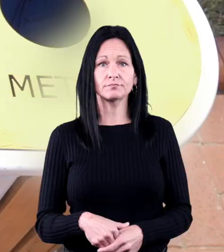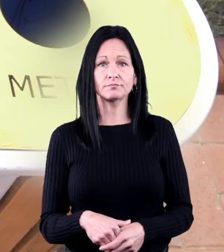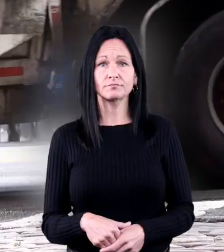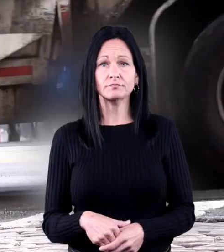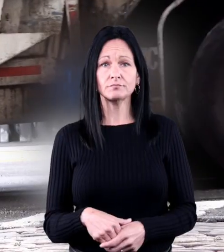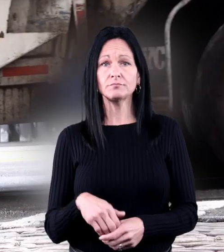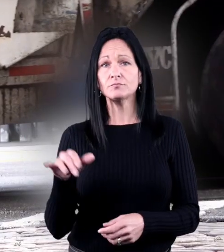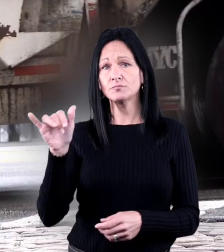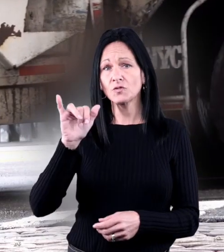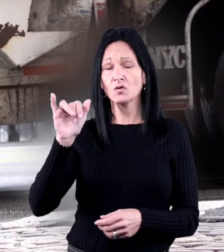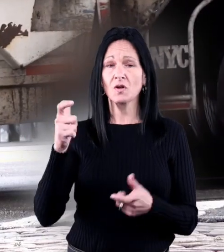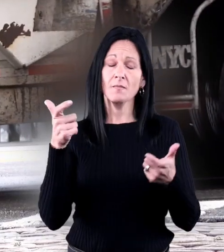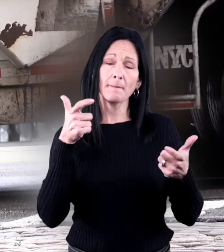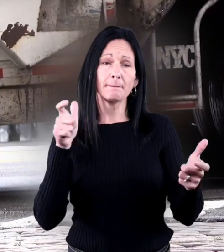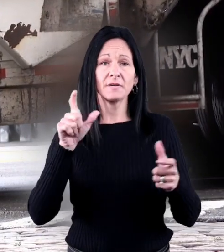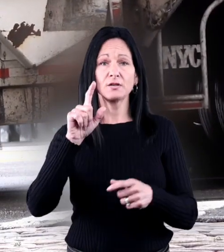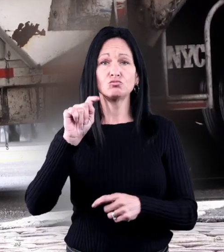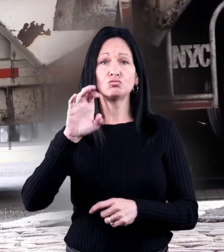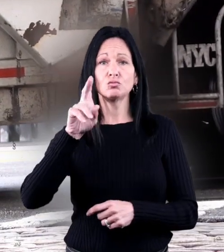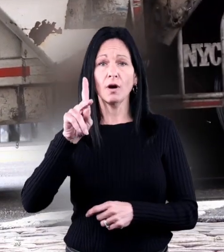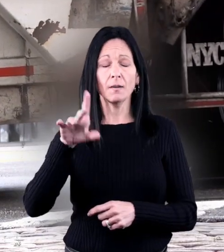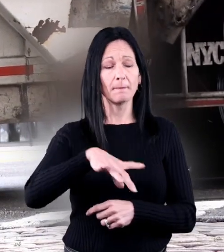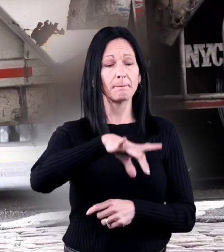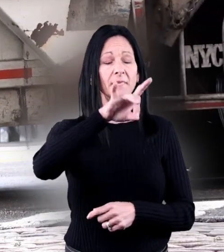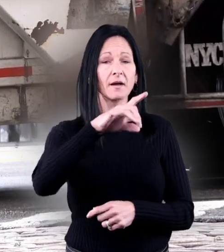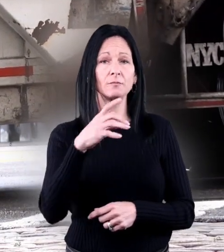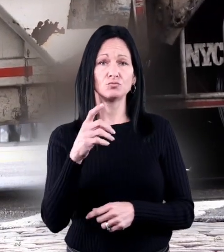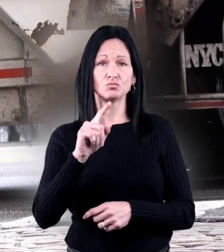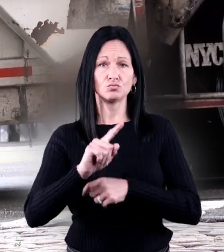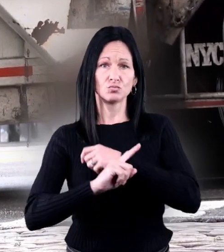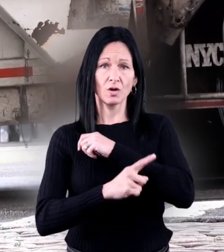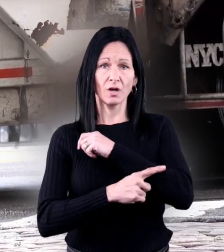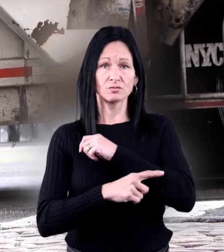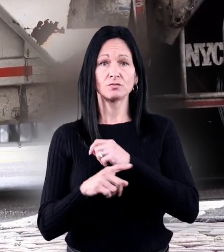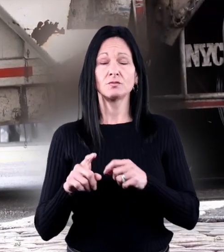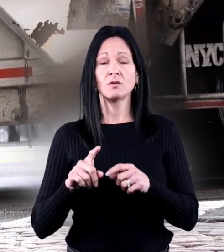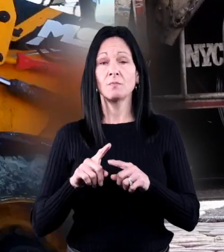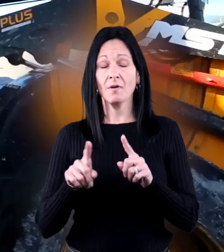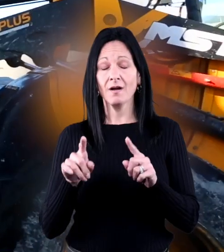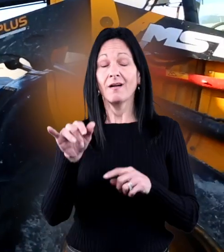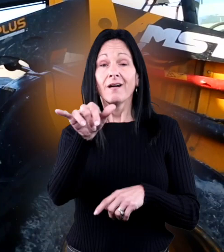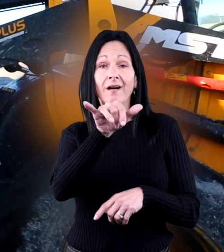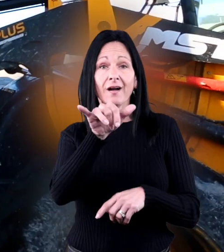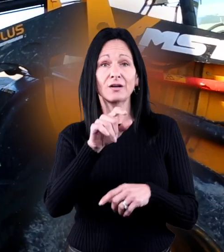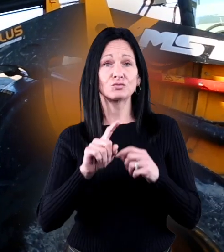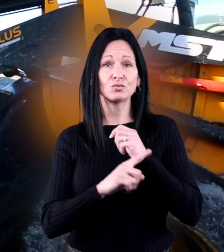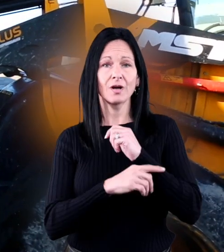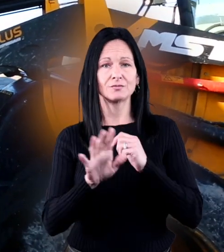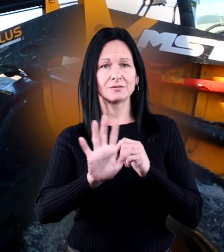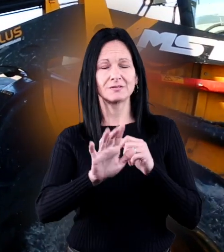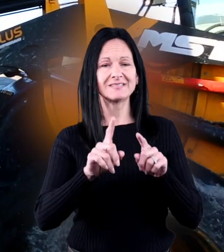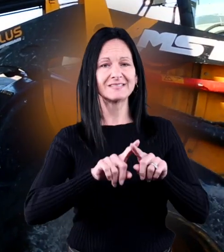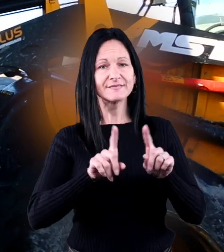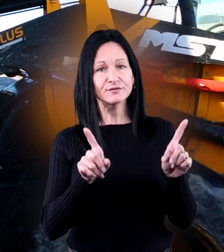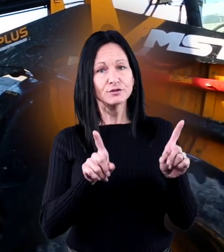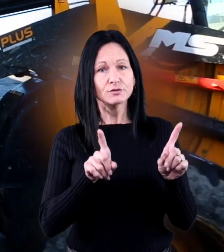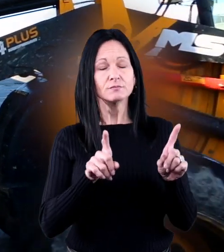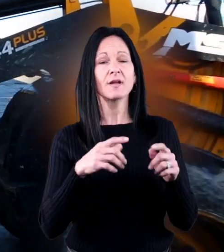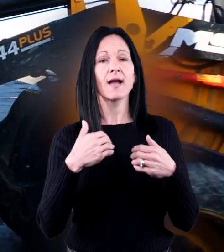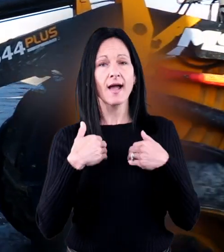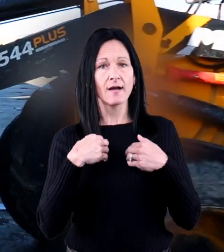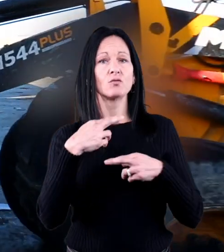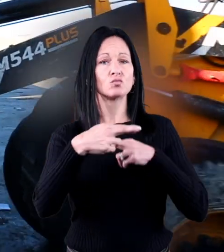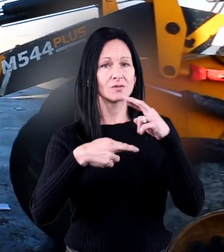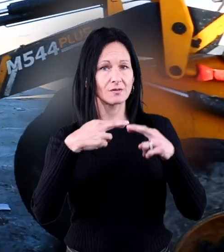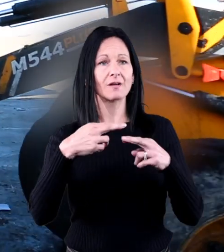They are then picked up by big trucks, like your trash. But unlike your trash, the items in the